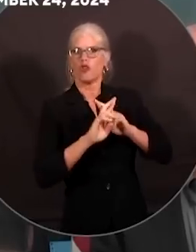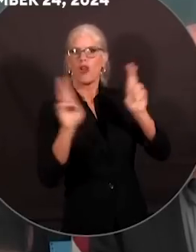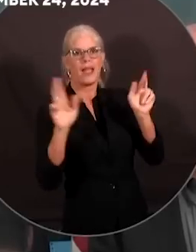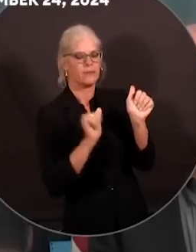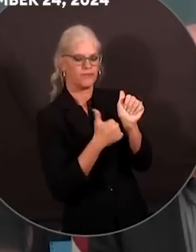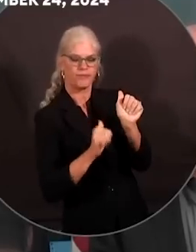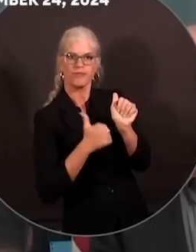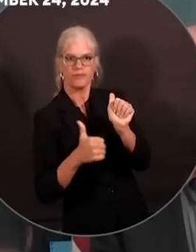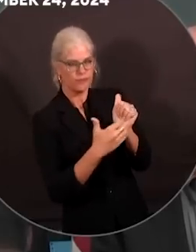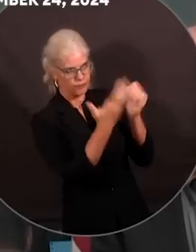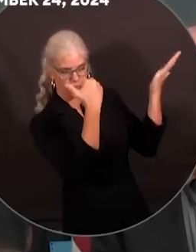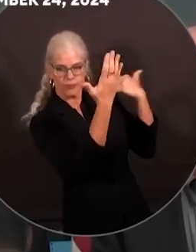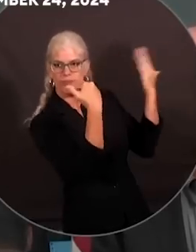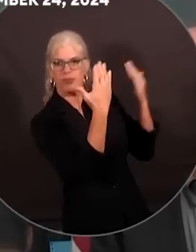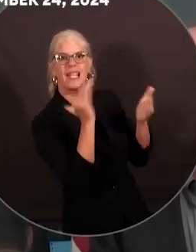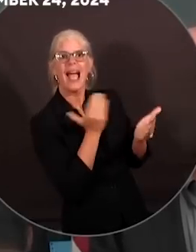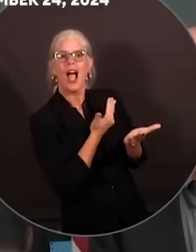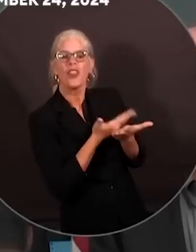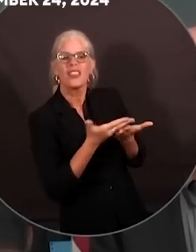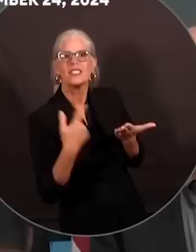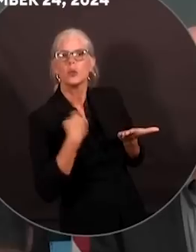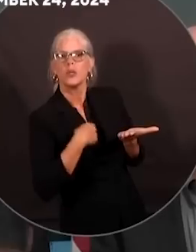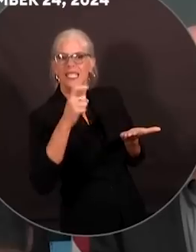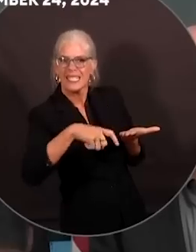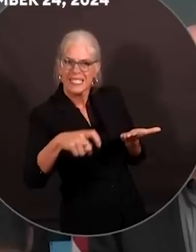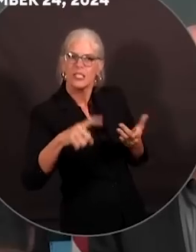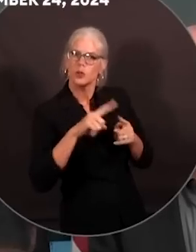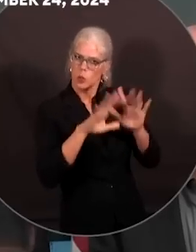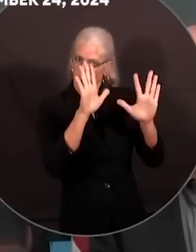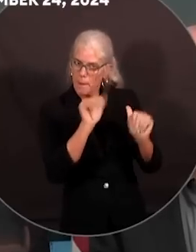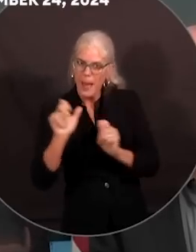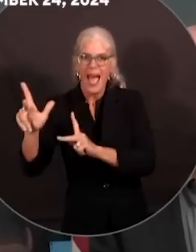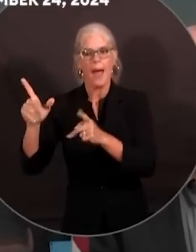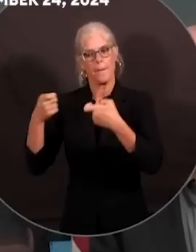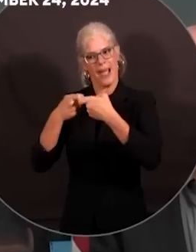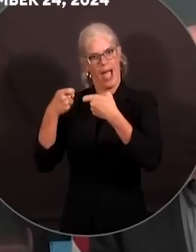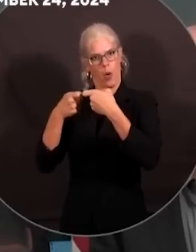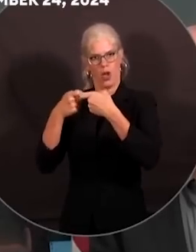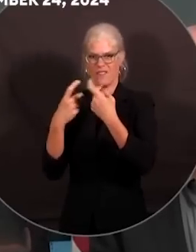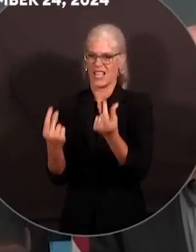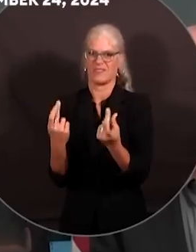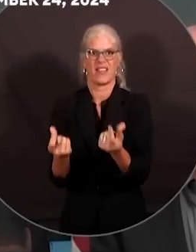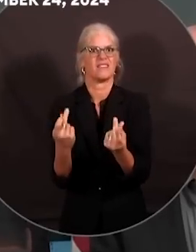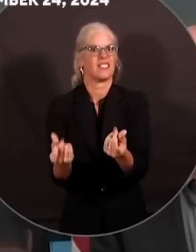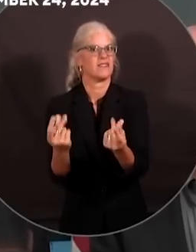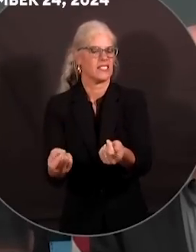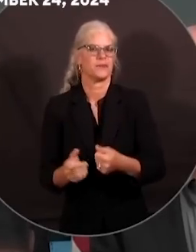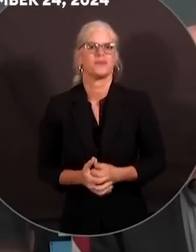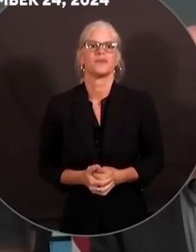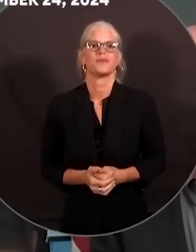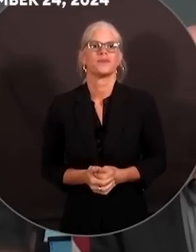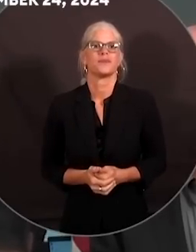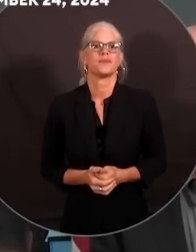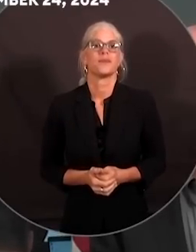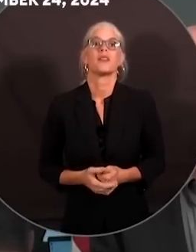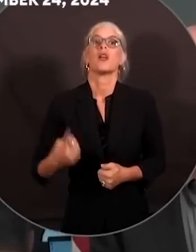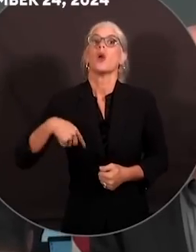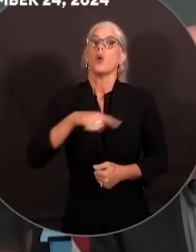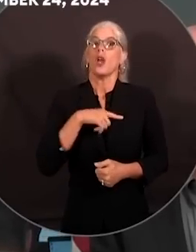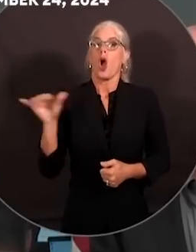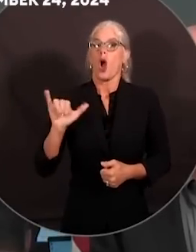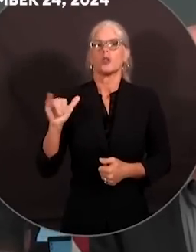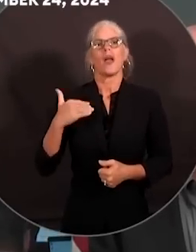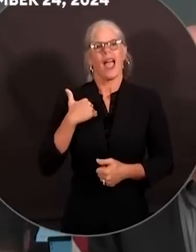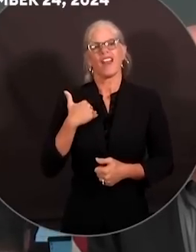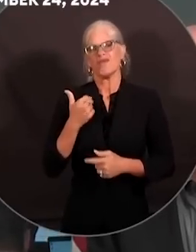able to move in and to be able to restore power as rapidly as possible. We also have hundreds of